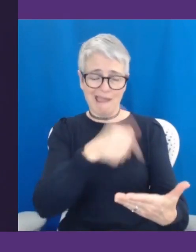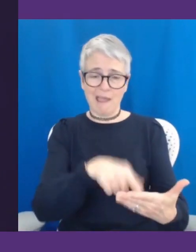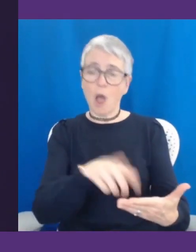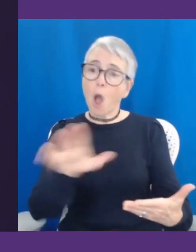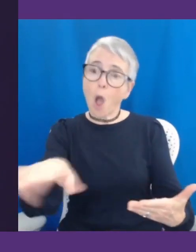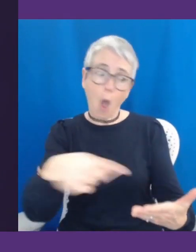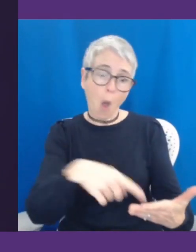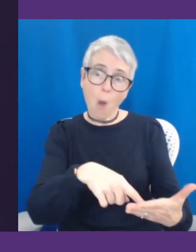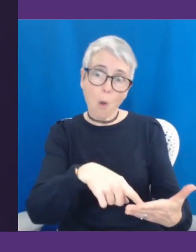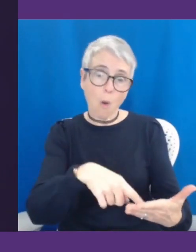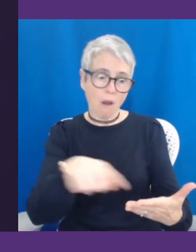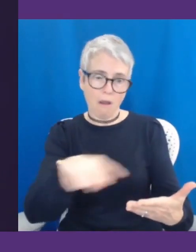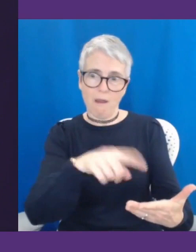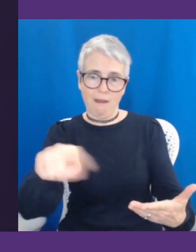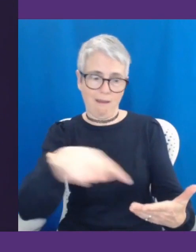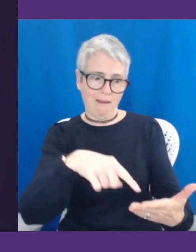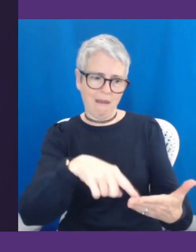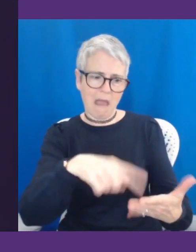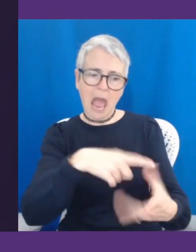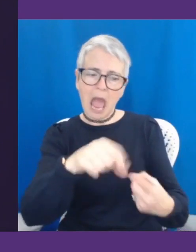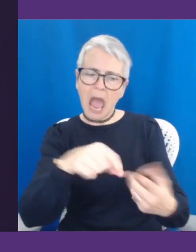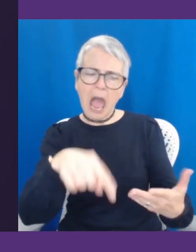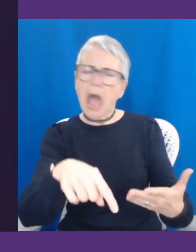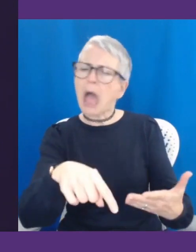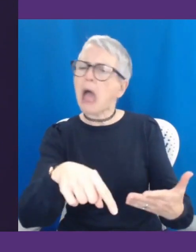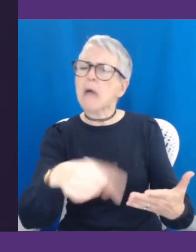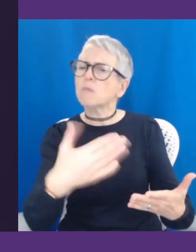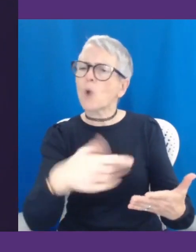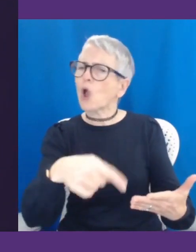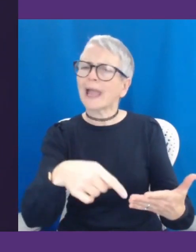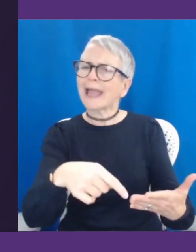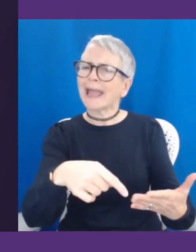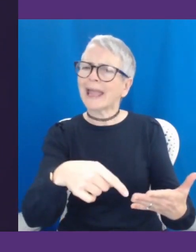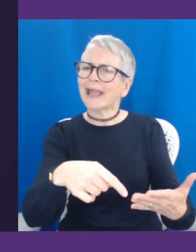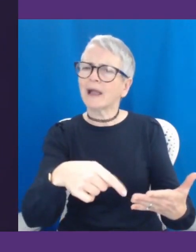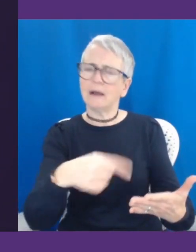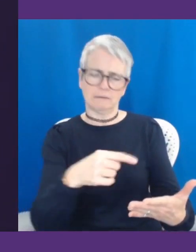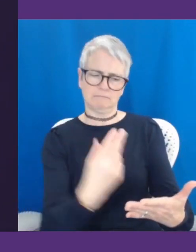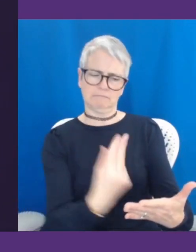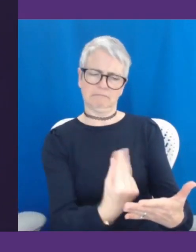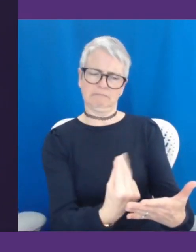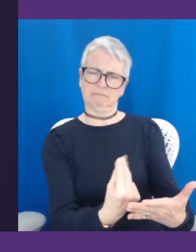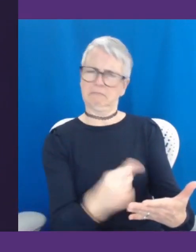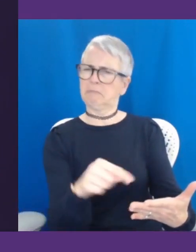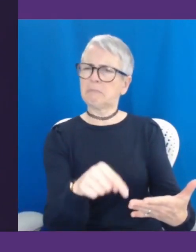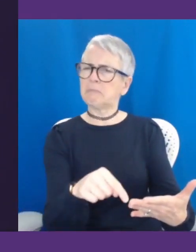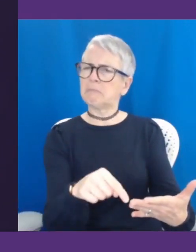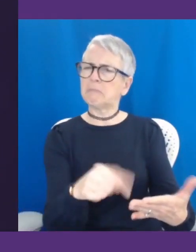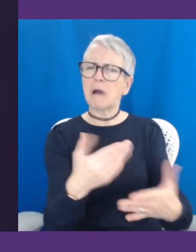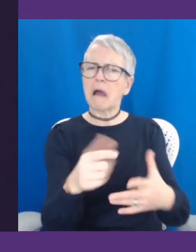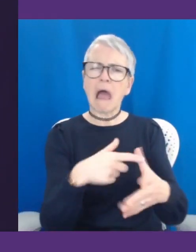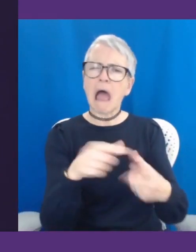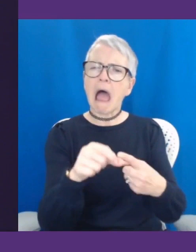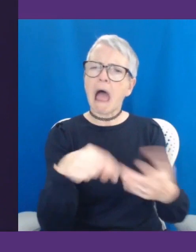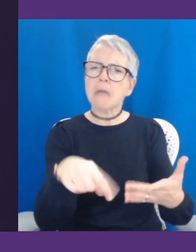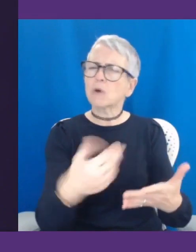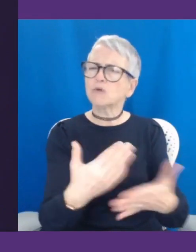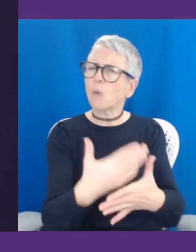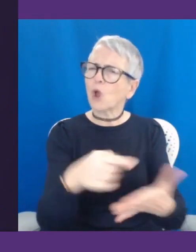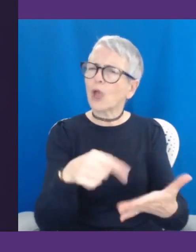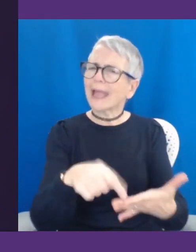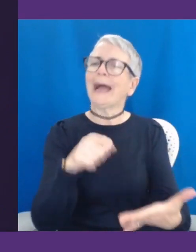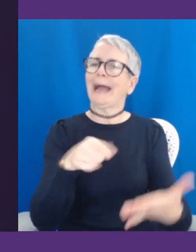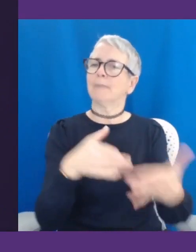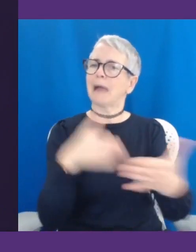app doesn't work. So I'm still blind. I'm still using this talking phone, but this app doesn't work. So this is a digital barrier